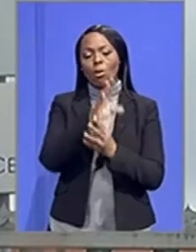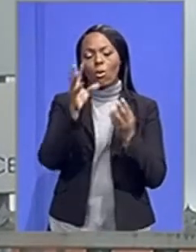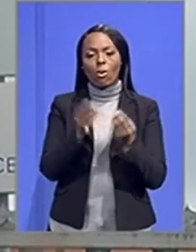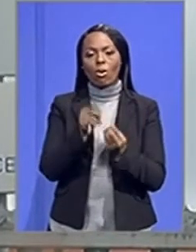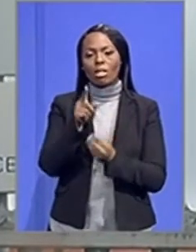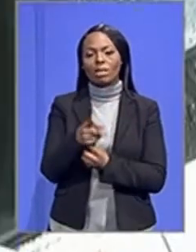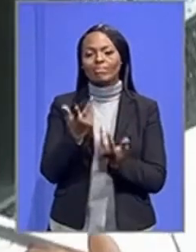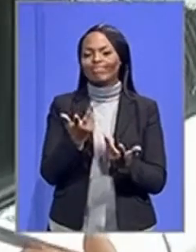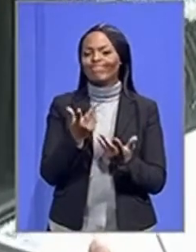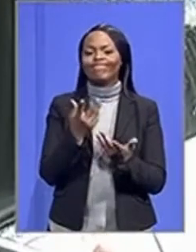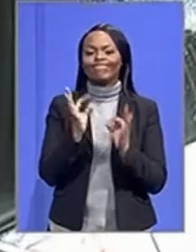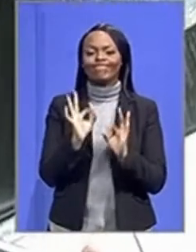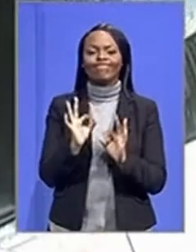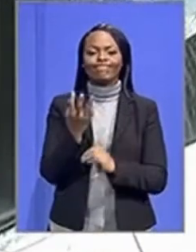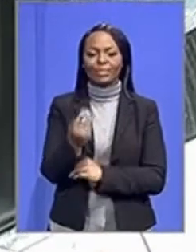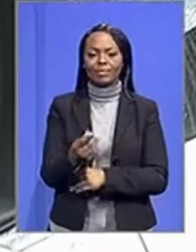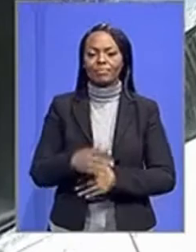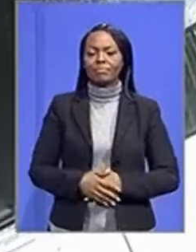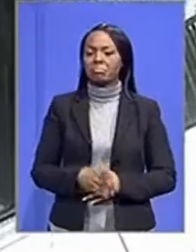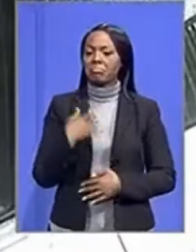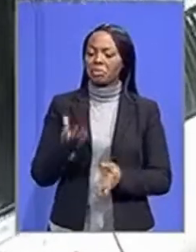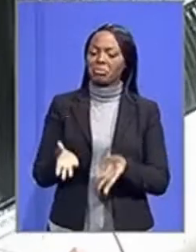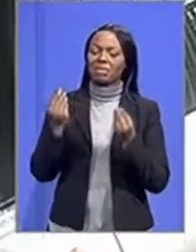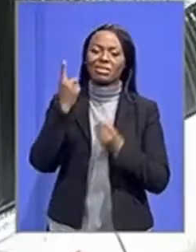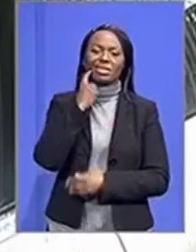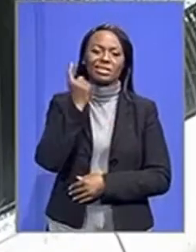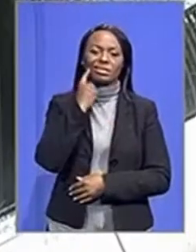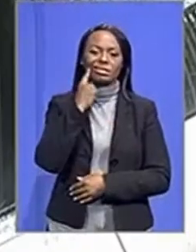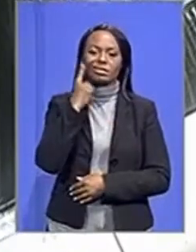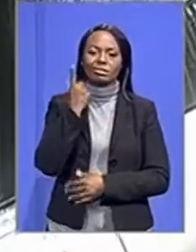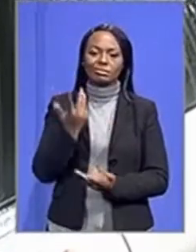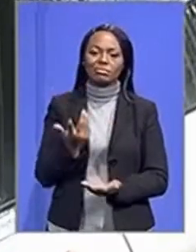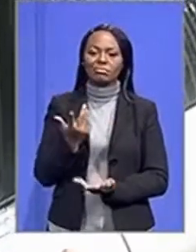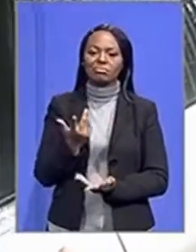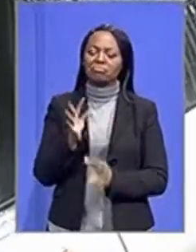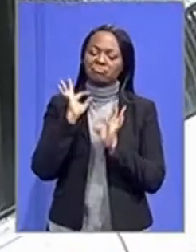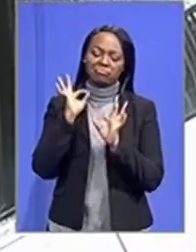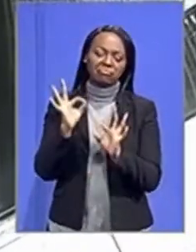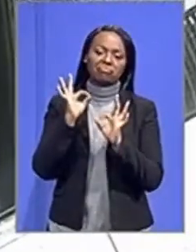matsapa ope. I found it very easy and very excellent.